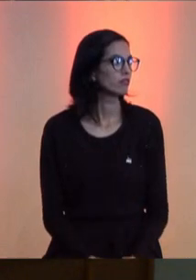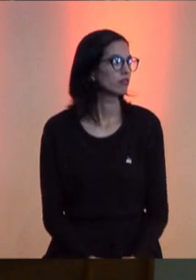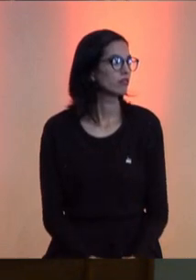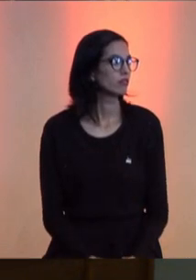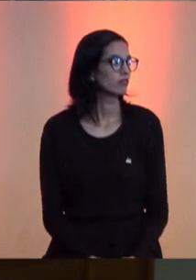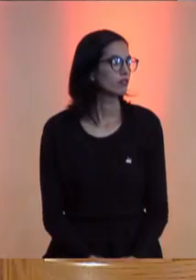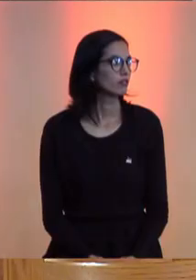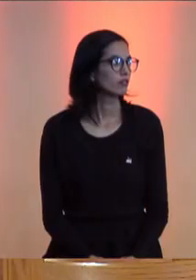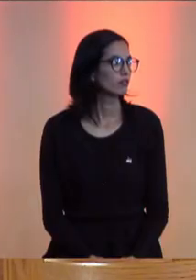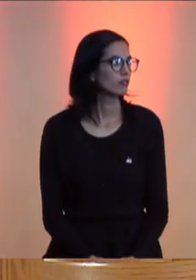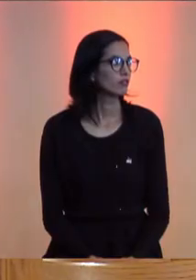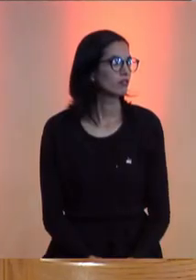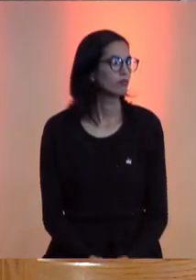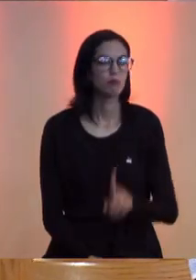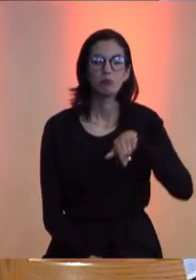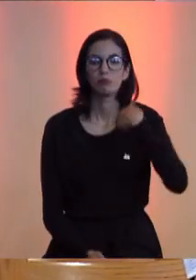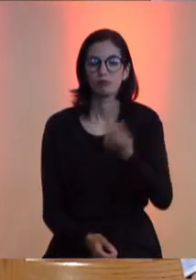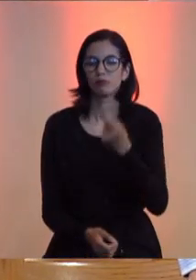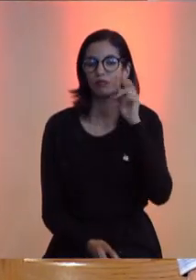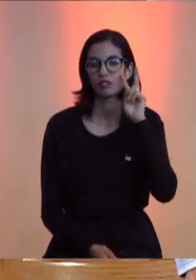Tomorrow. No, no, tomorrow. Tomorrow. Yes.